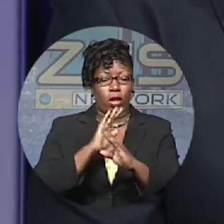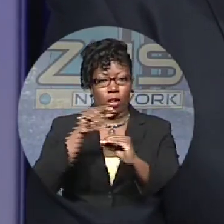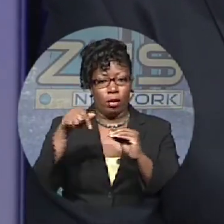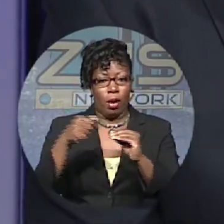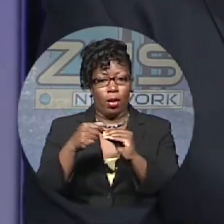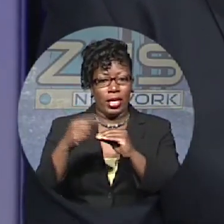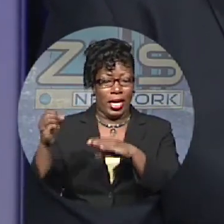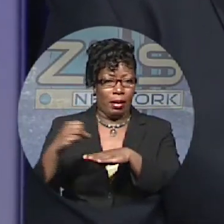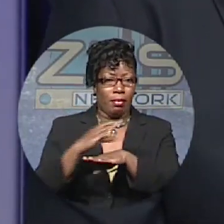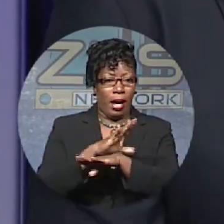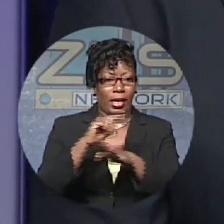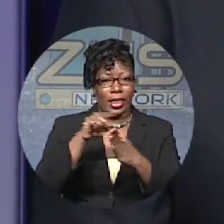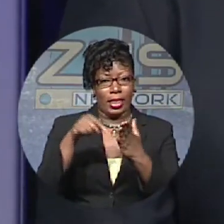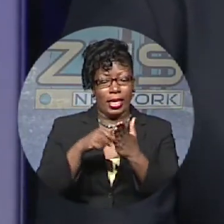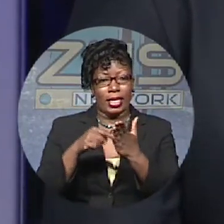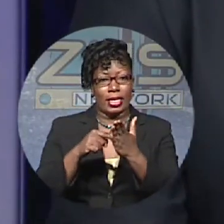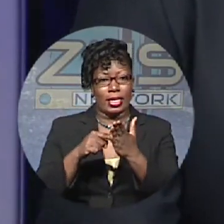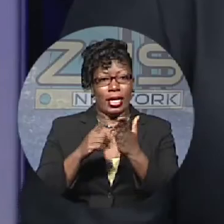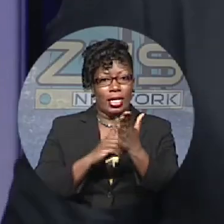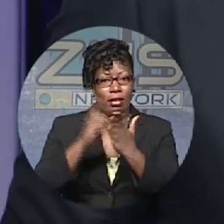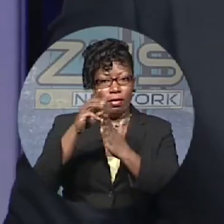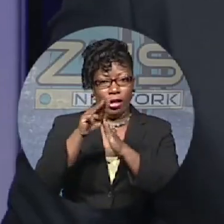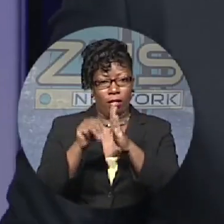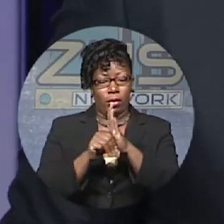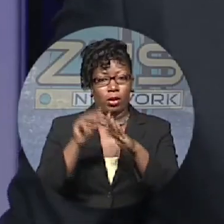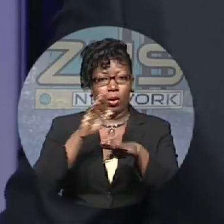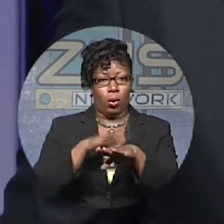this development will have on San Sal.